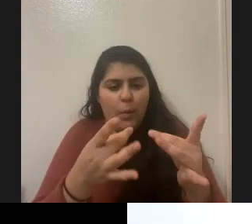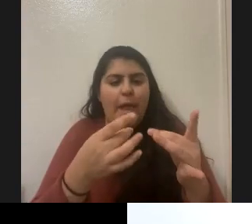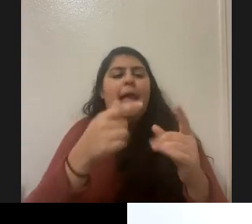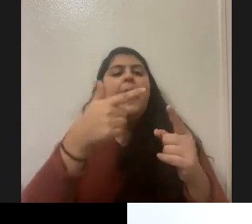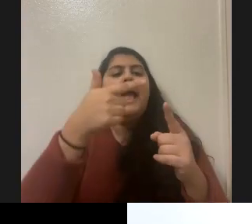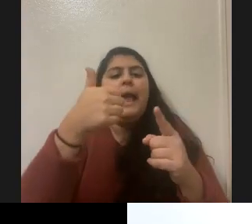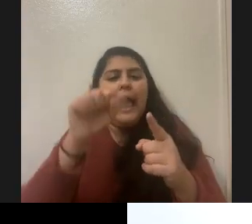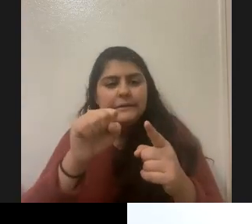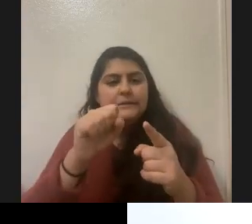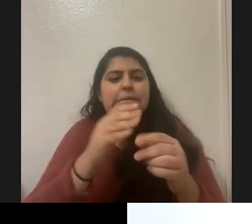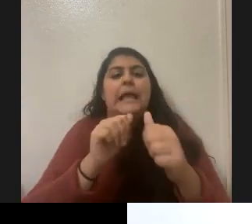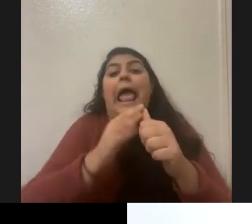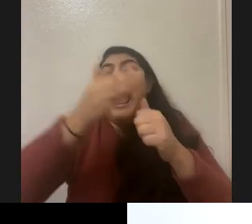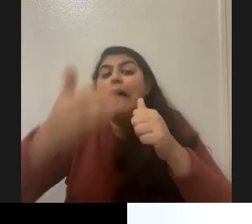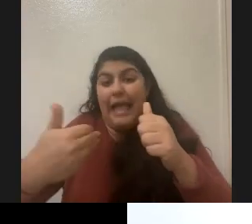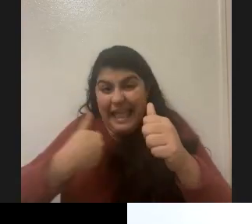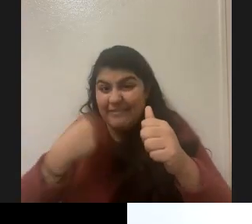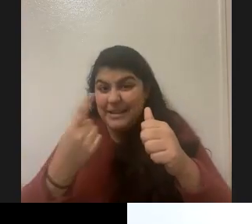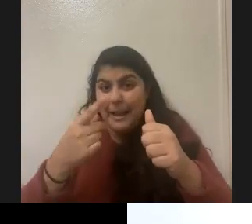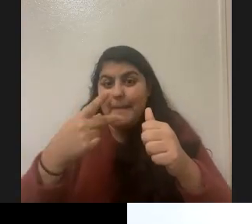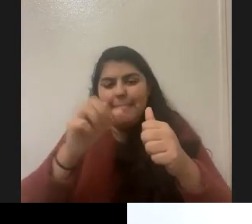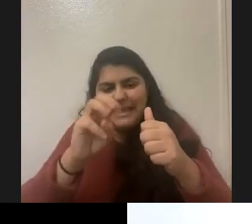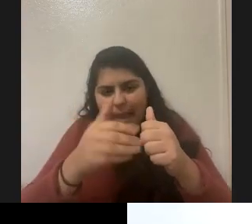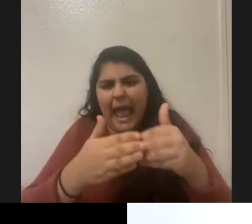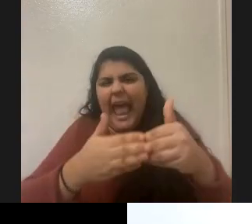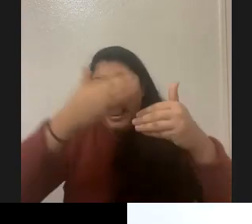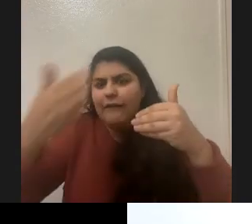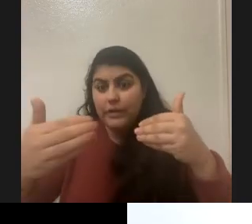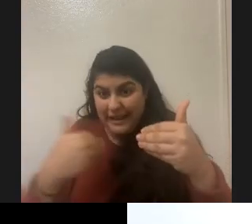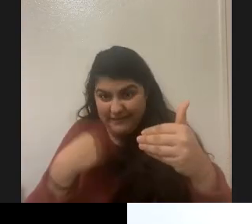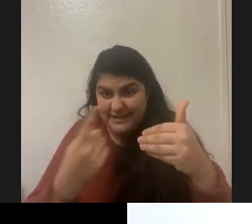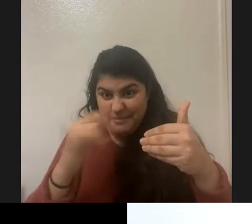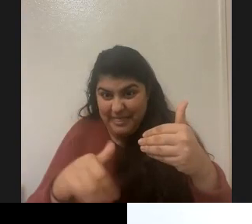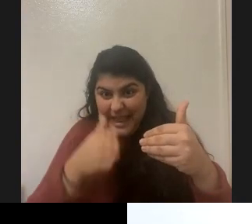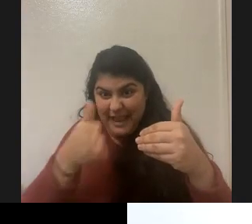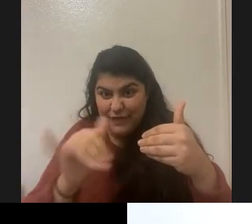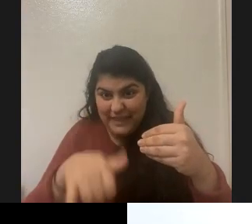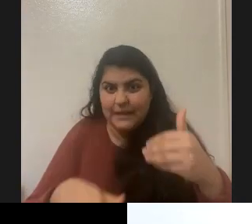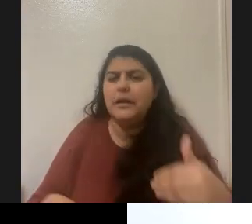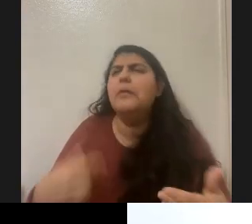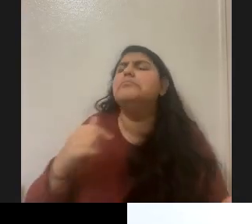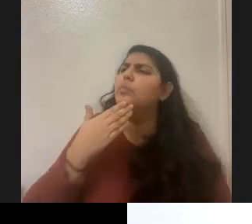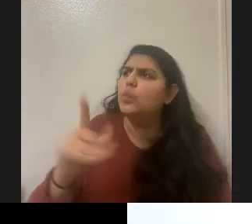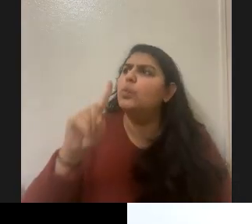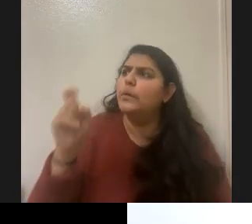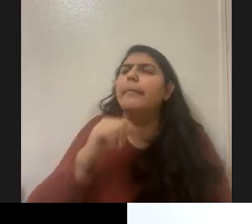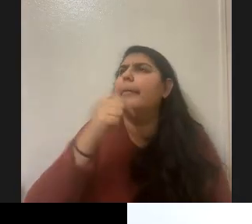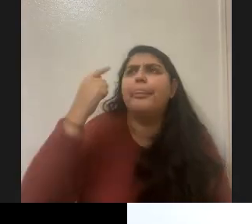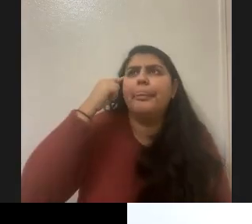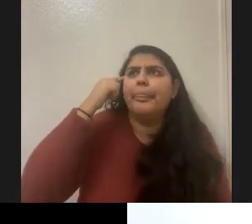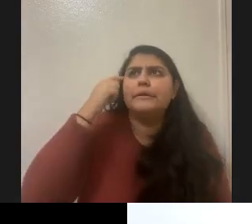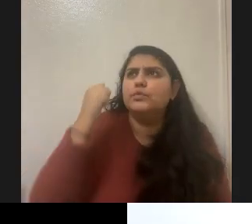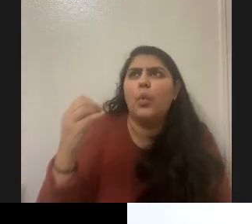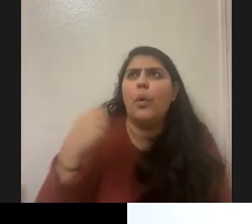matter past those? Ooh, that's a really good question. I don't think so. I think at some point